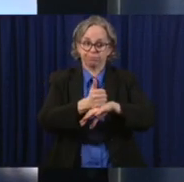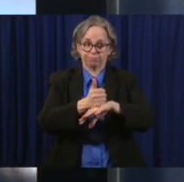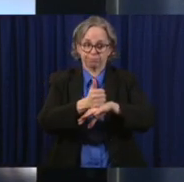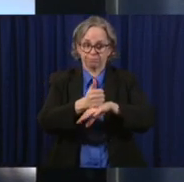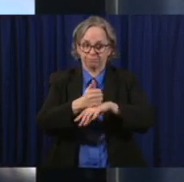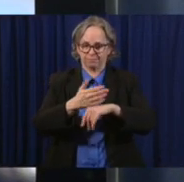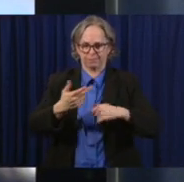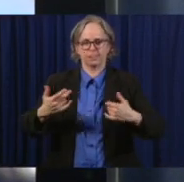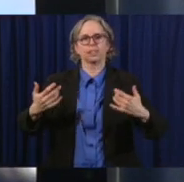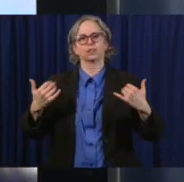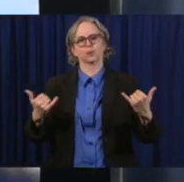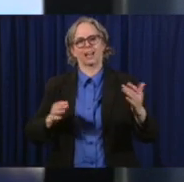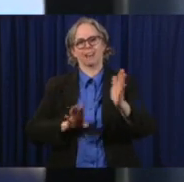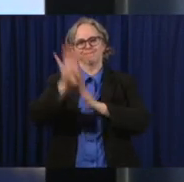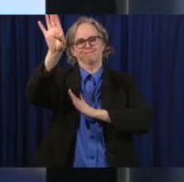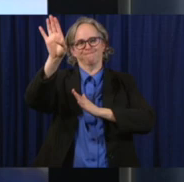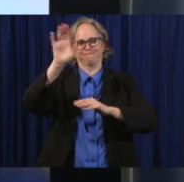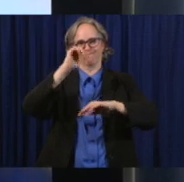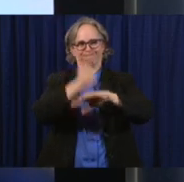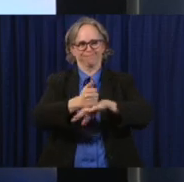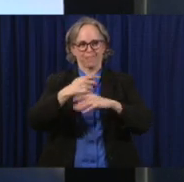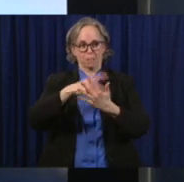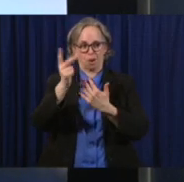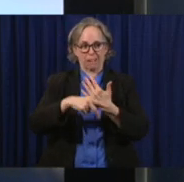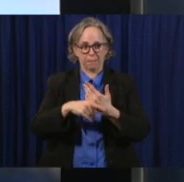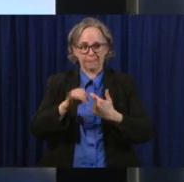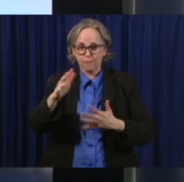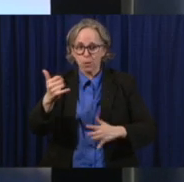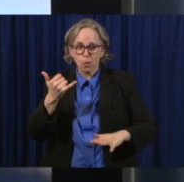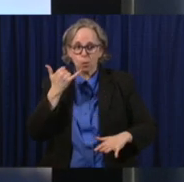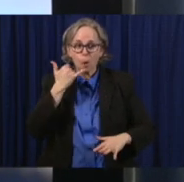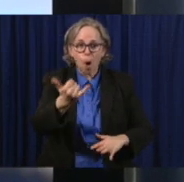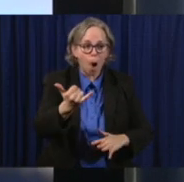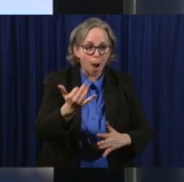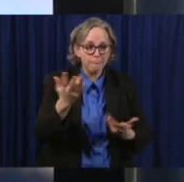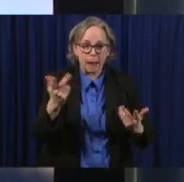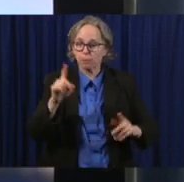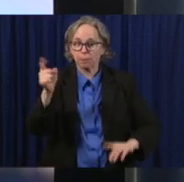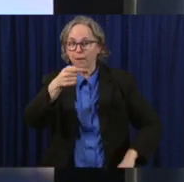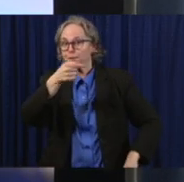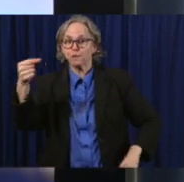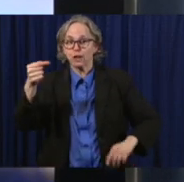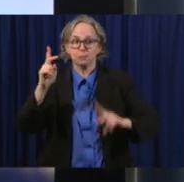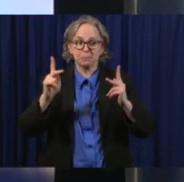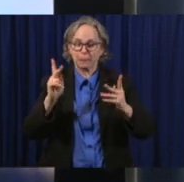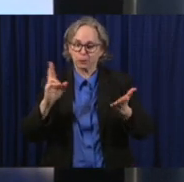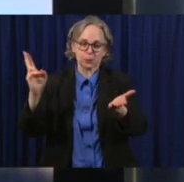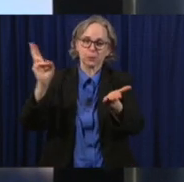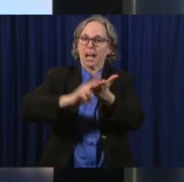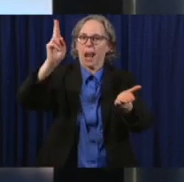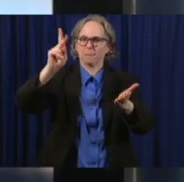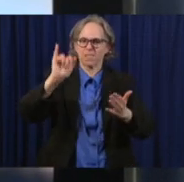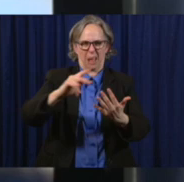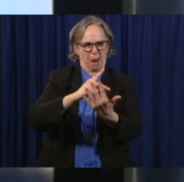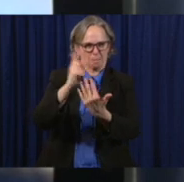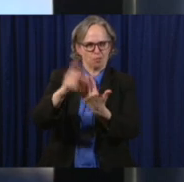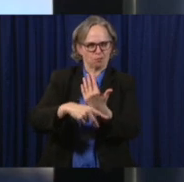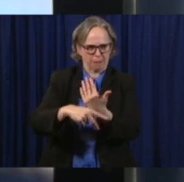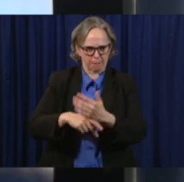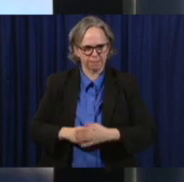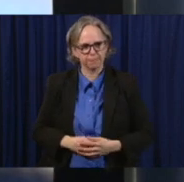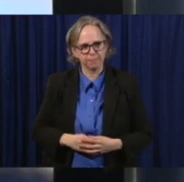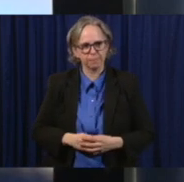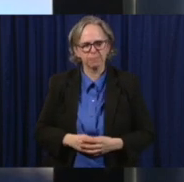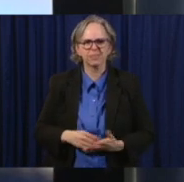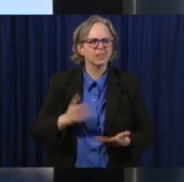this will be you'll be one of the first to sign up for our Staying Connected program. The purpose of the program is to